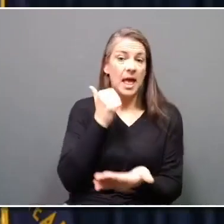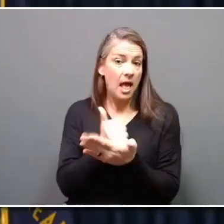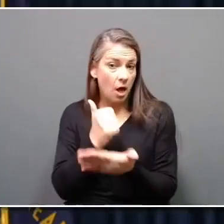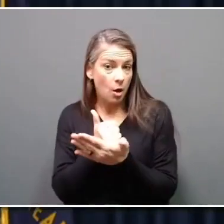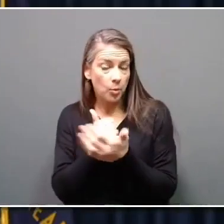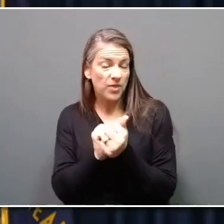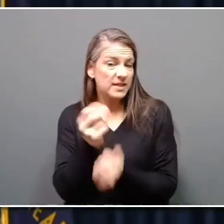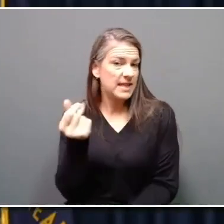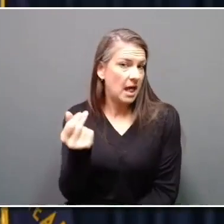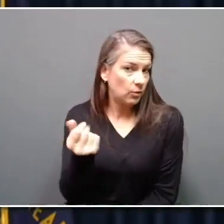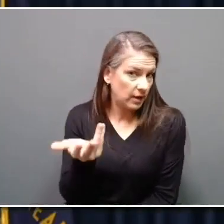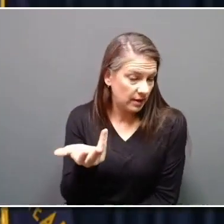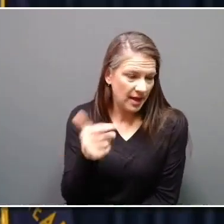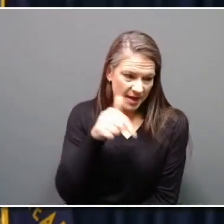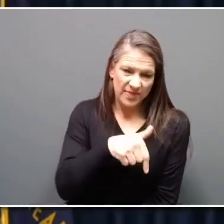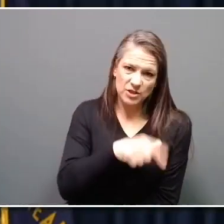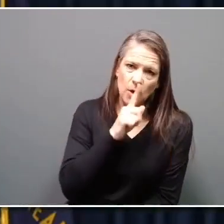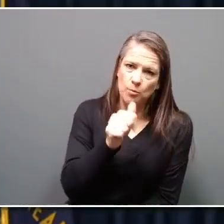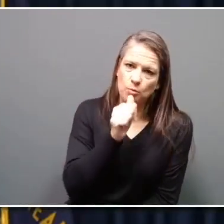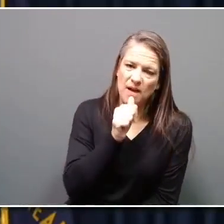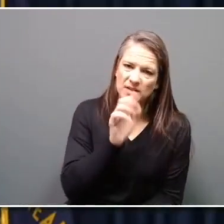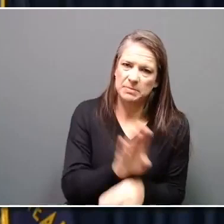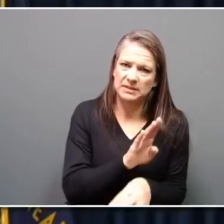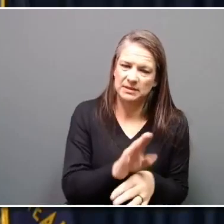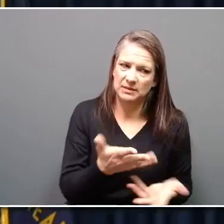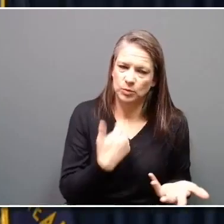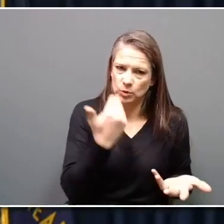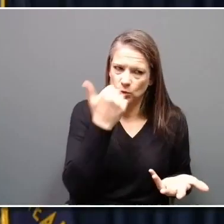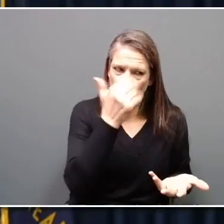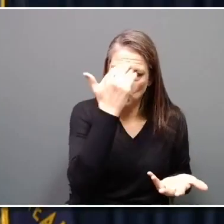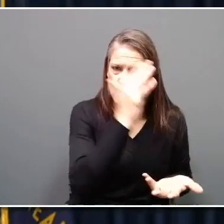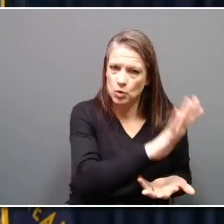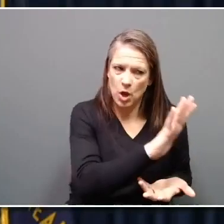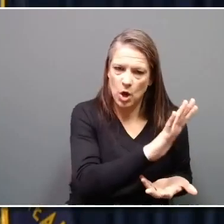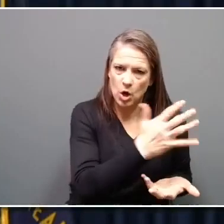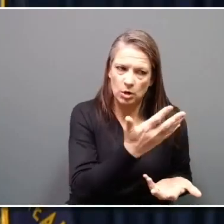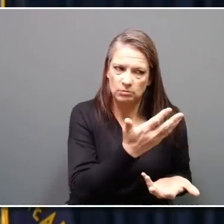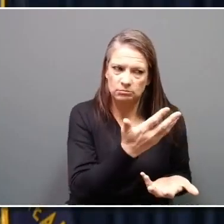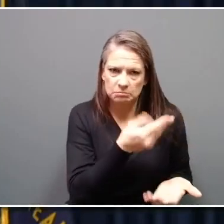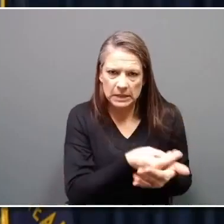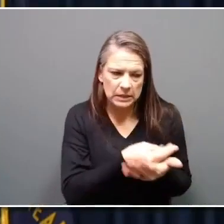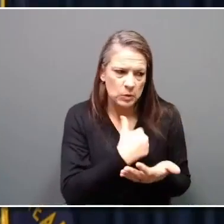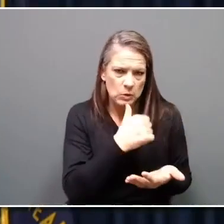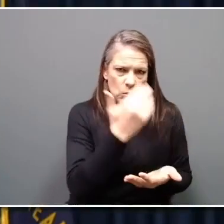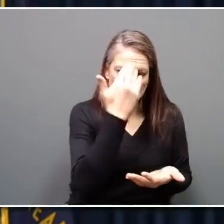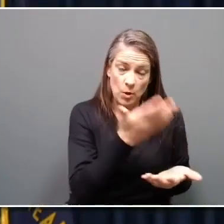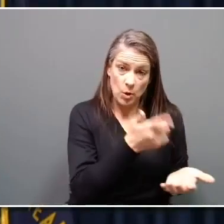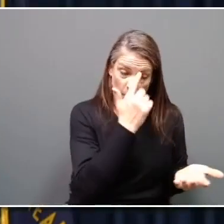salaries. Well, these are also private sector businesses, and we don't know the profit margin. We don't, in the budget at least, there